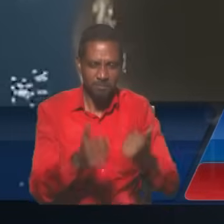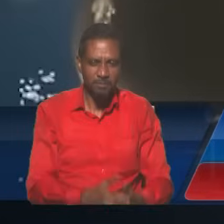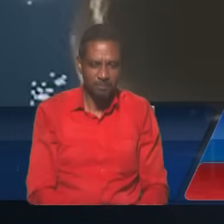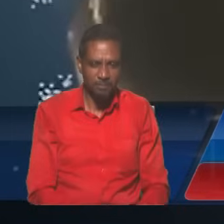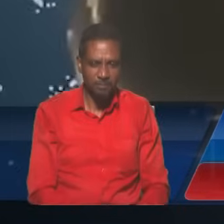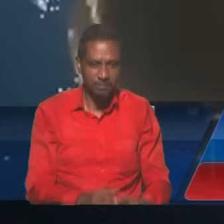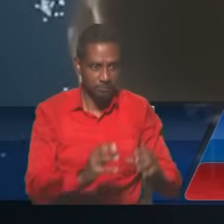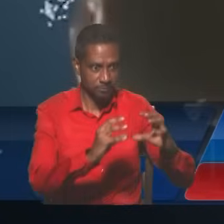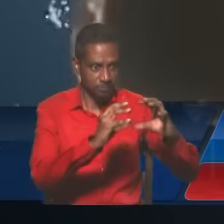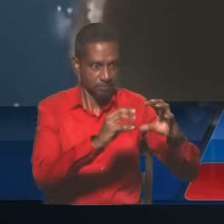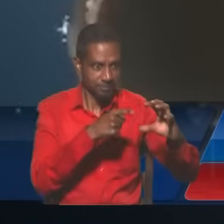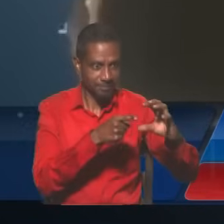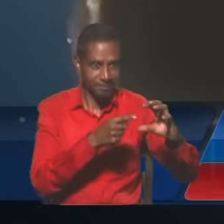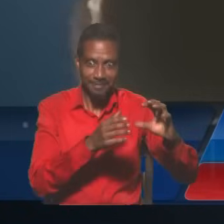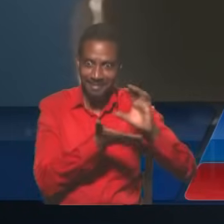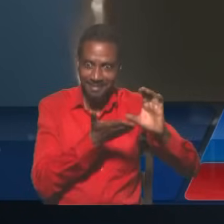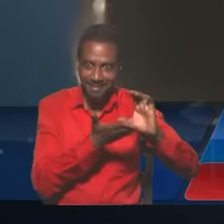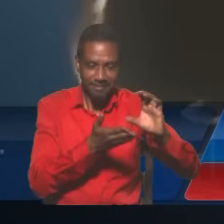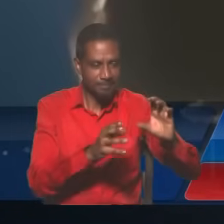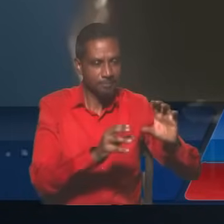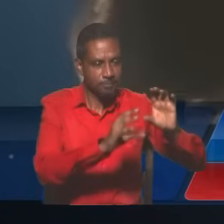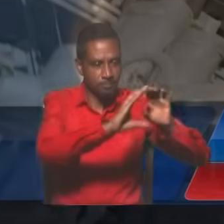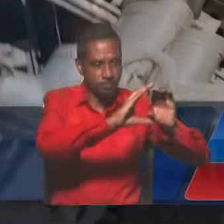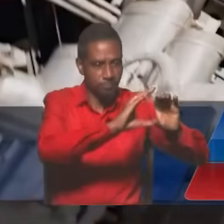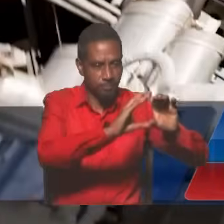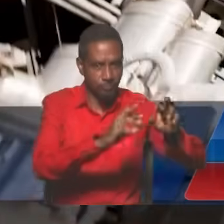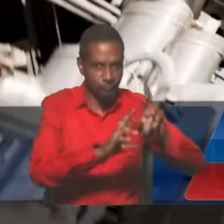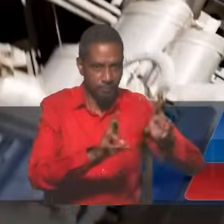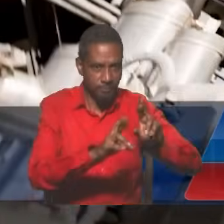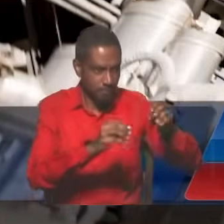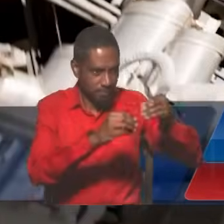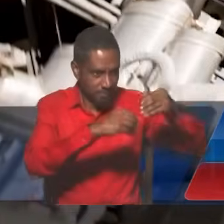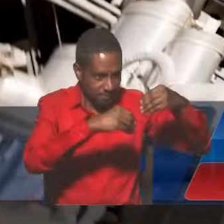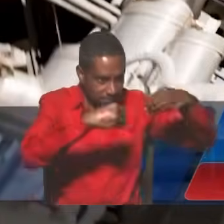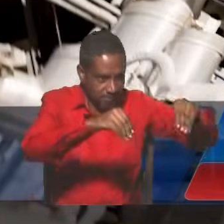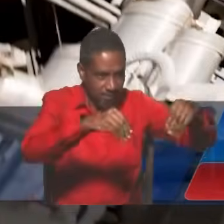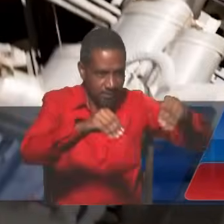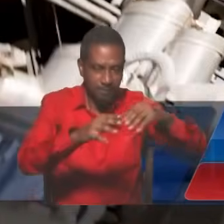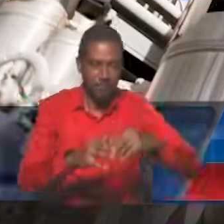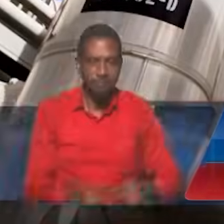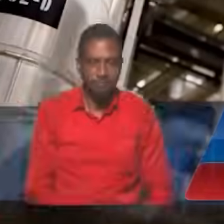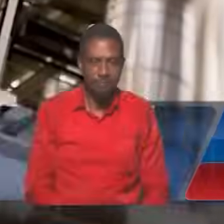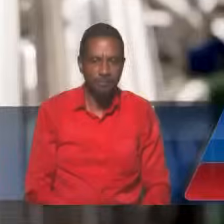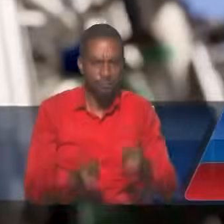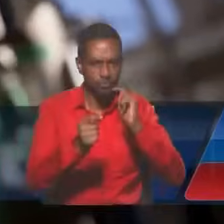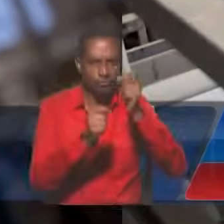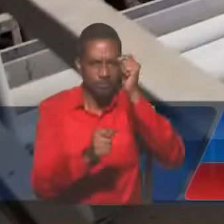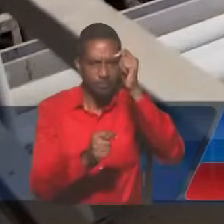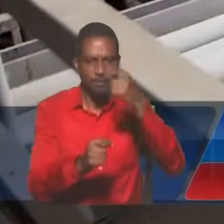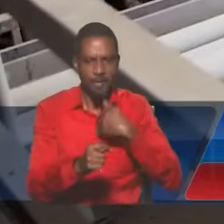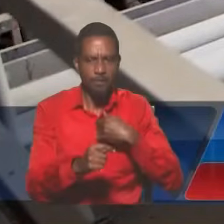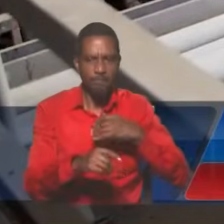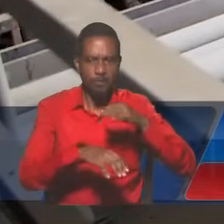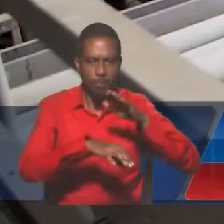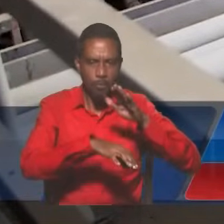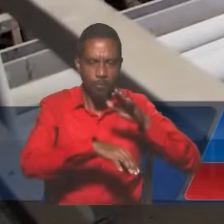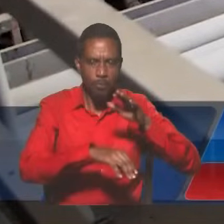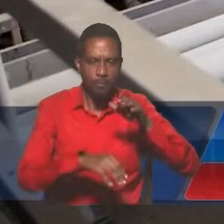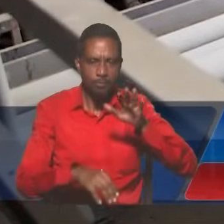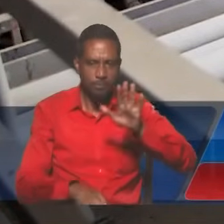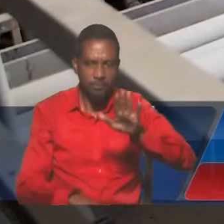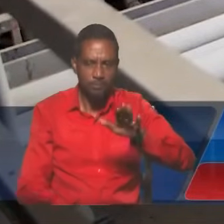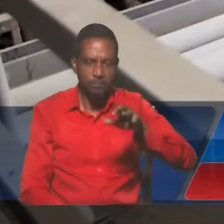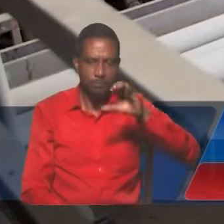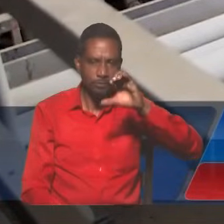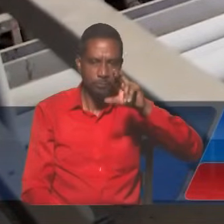refined products are stored and prepared for distribution. Trinidad and Tobago has its own unique crude oils, namely